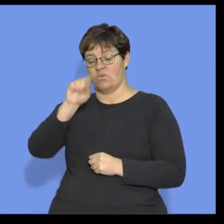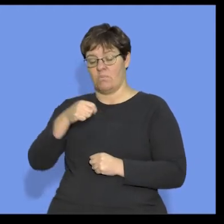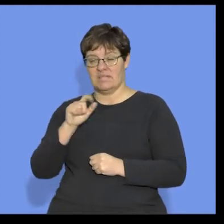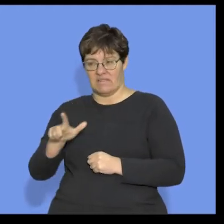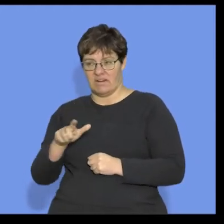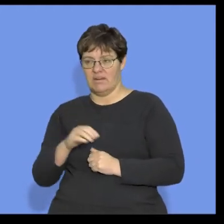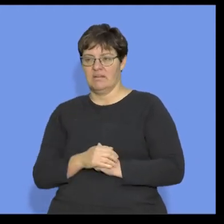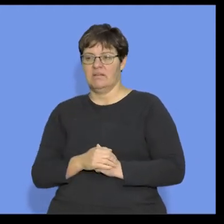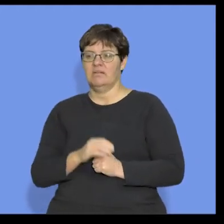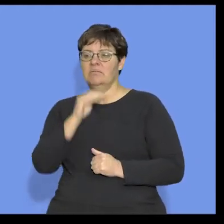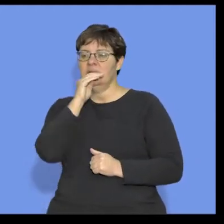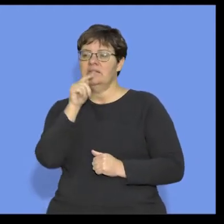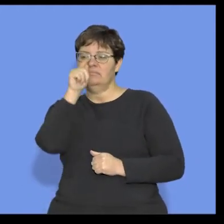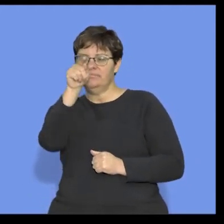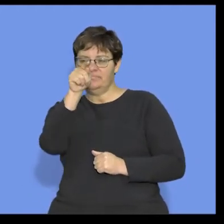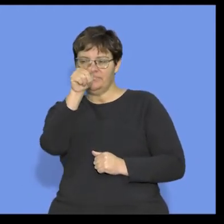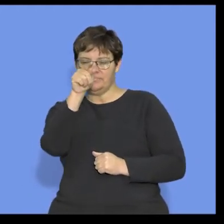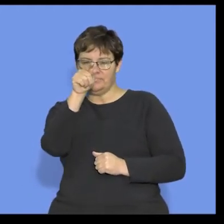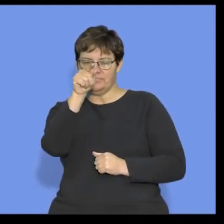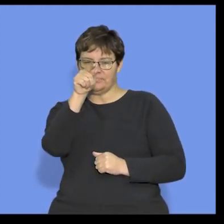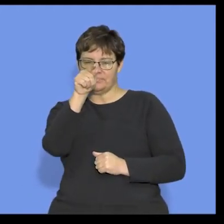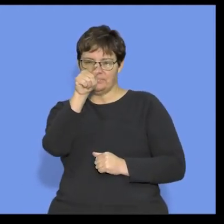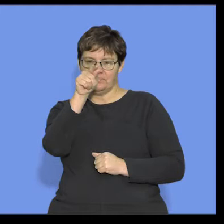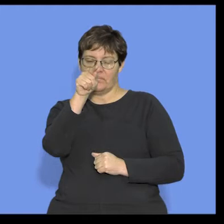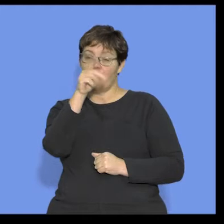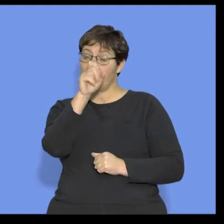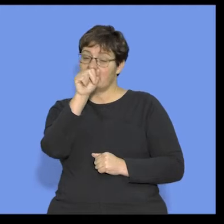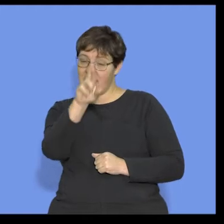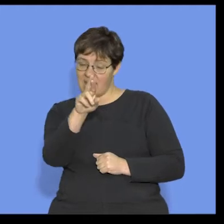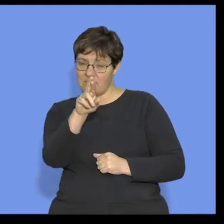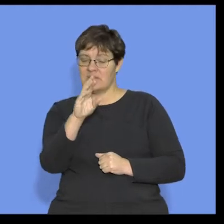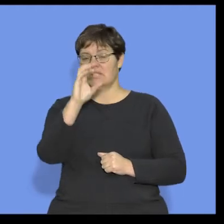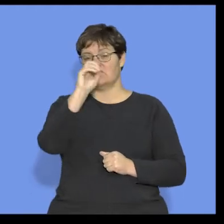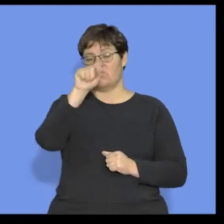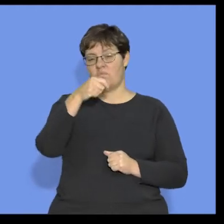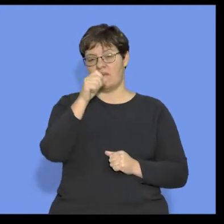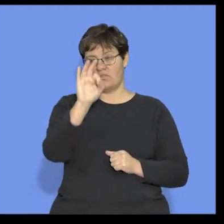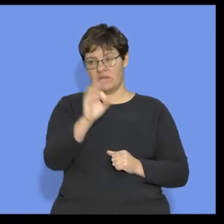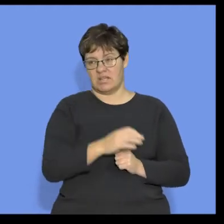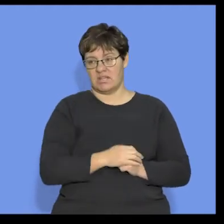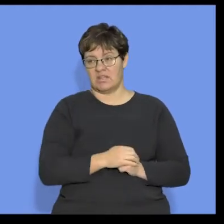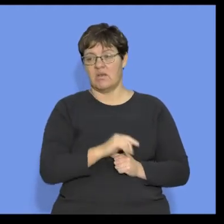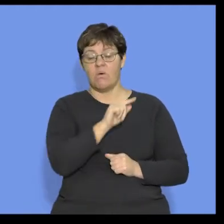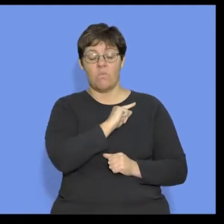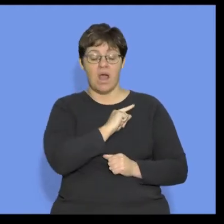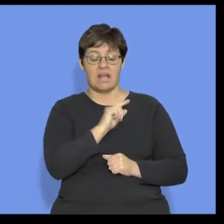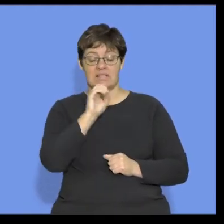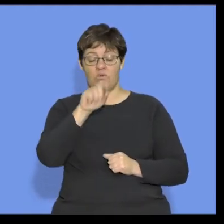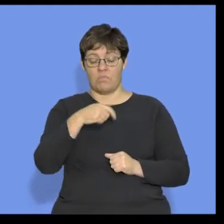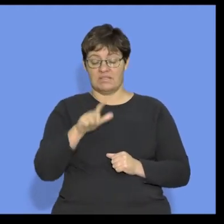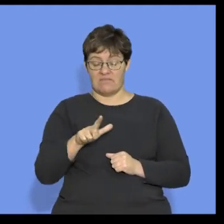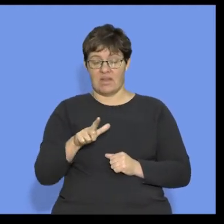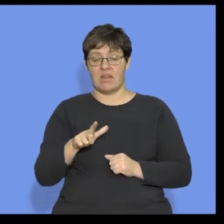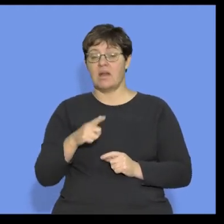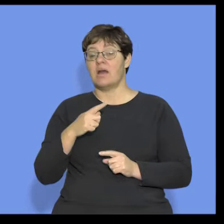there. Then this part for Peter will be 0.3, because 0.7 plus